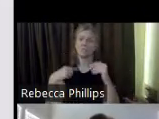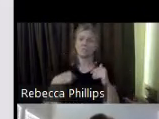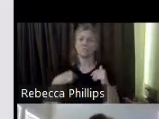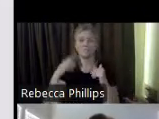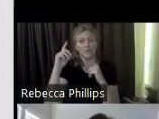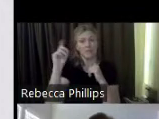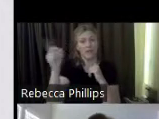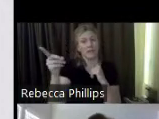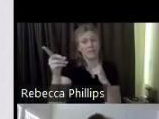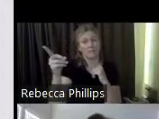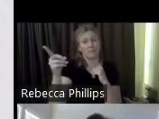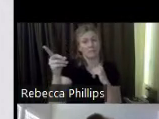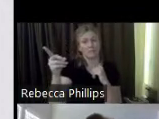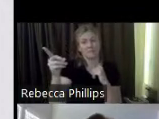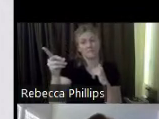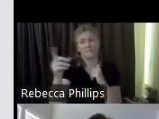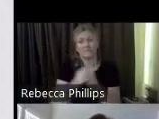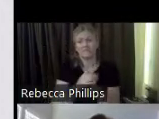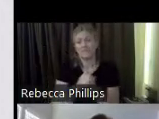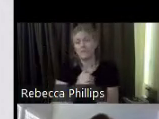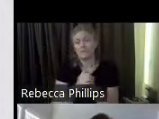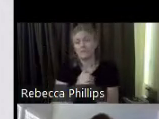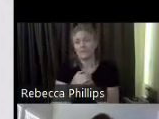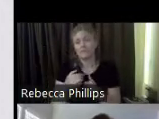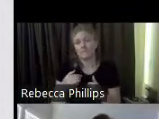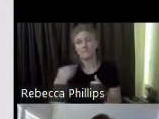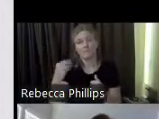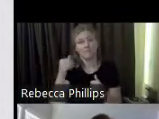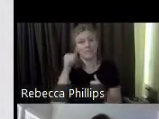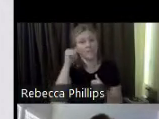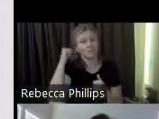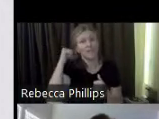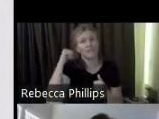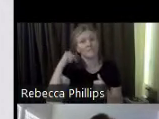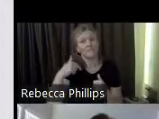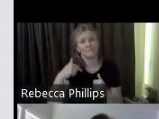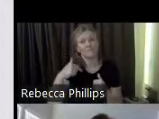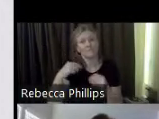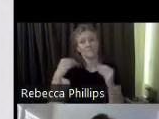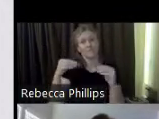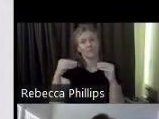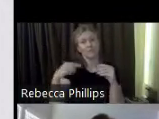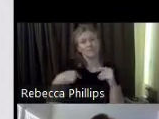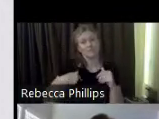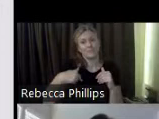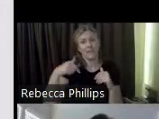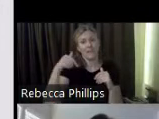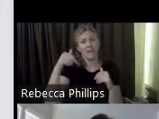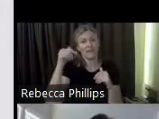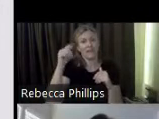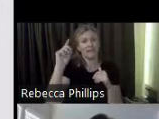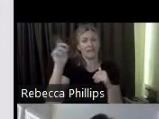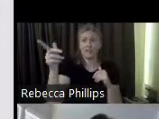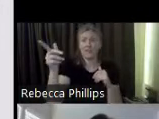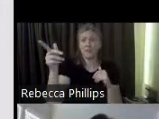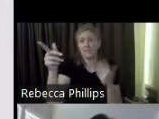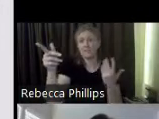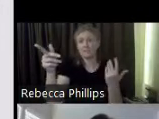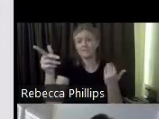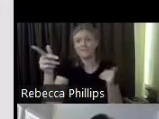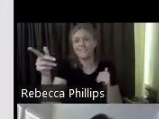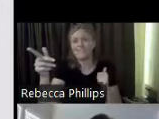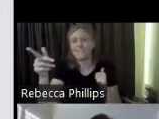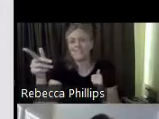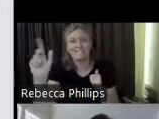store, I go. So it's really yesterday, store, I